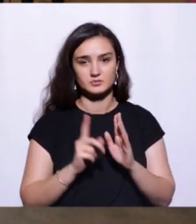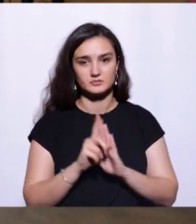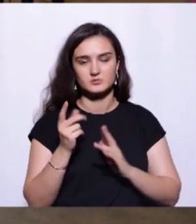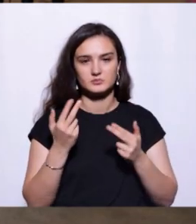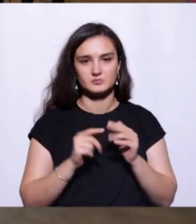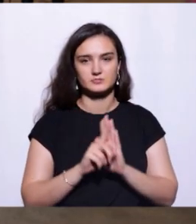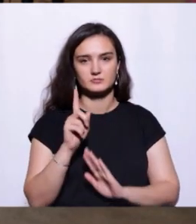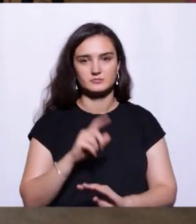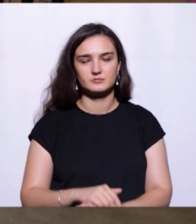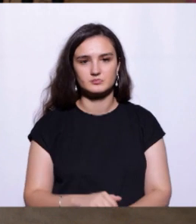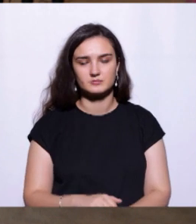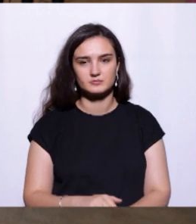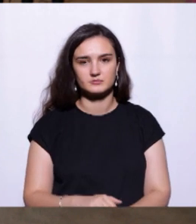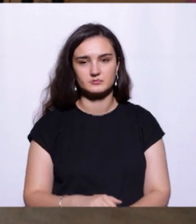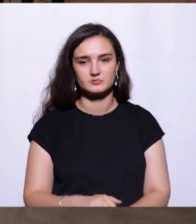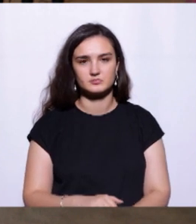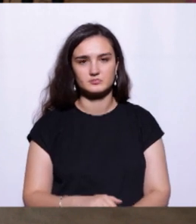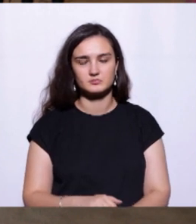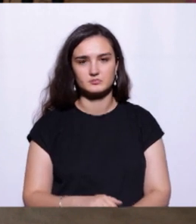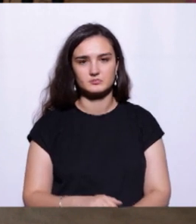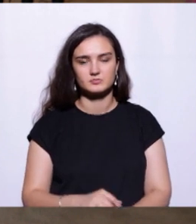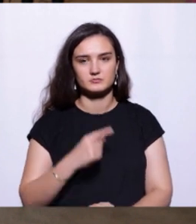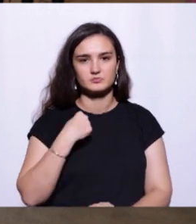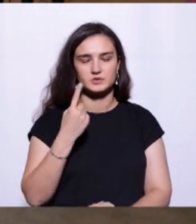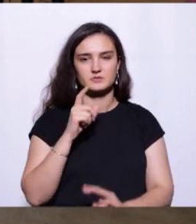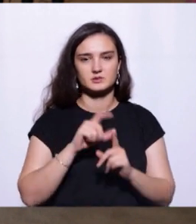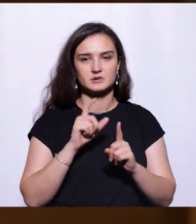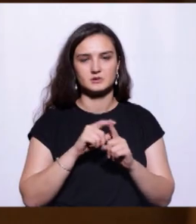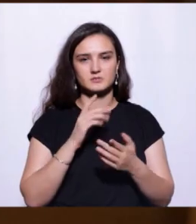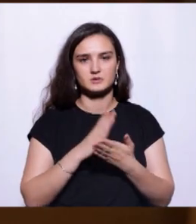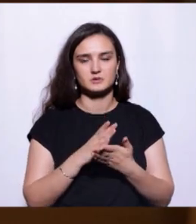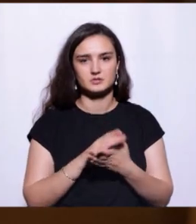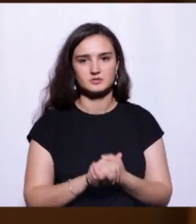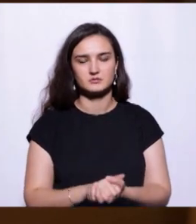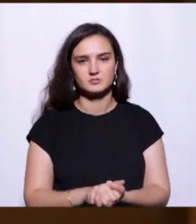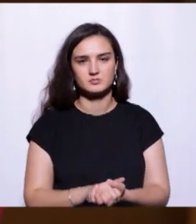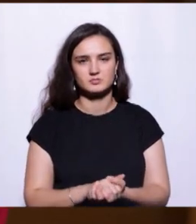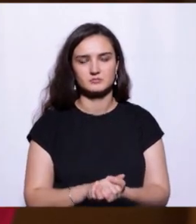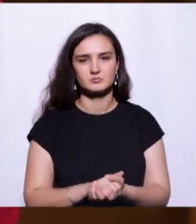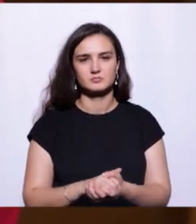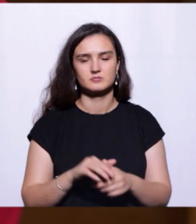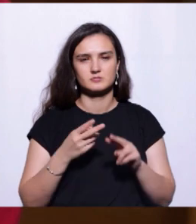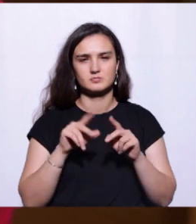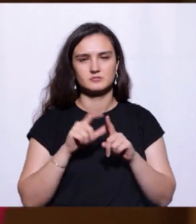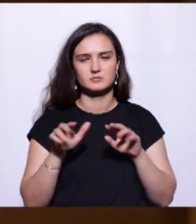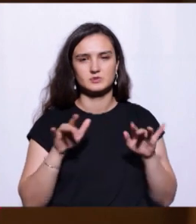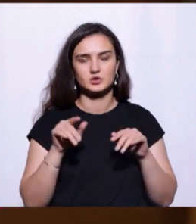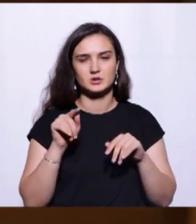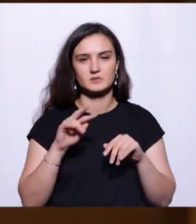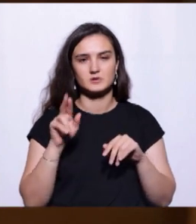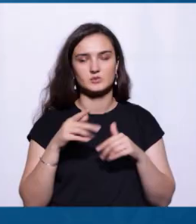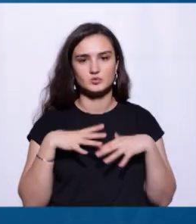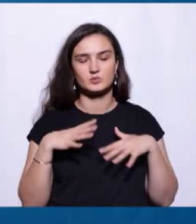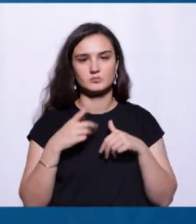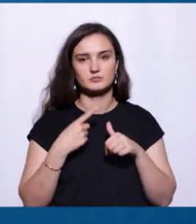Let's begin. And our first word is miniature. Miniature is an adjective, and in